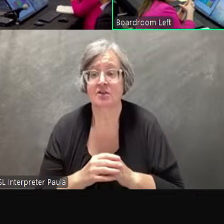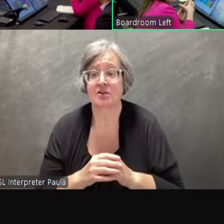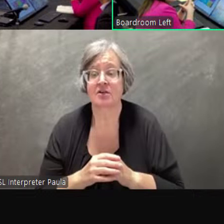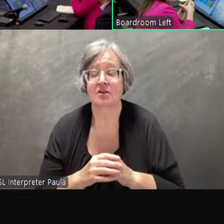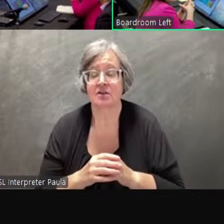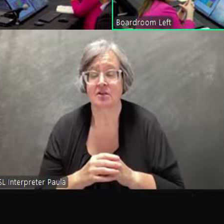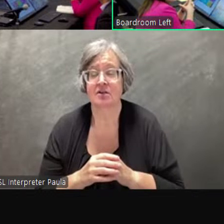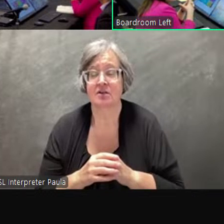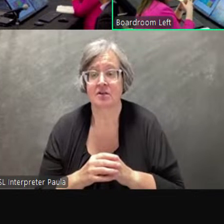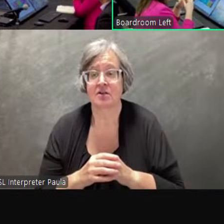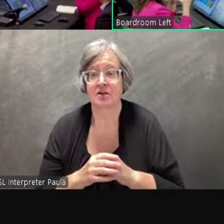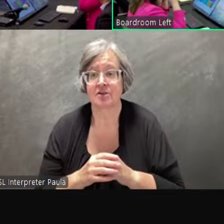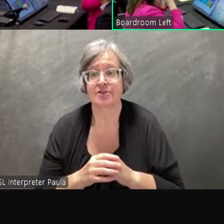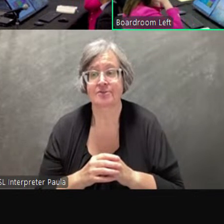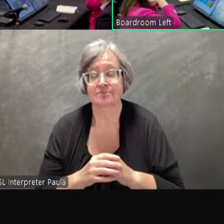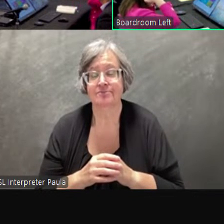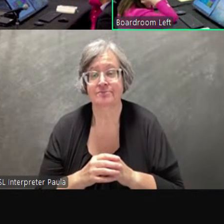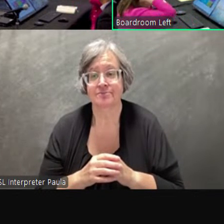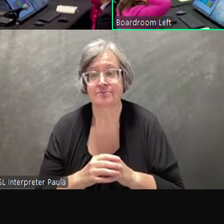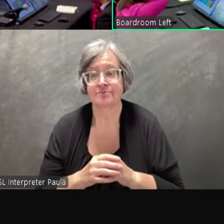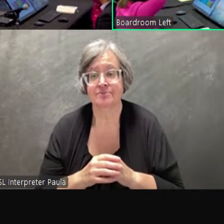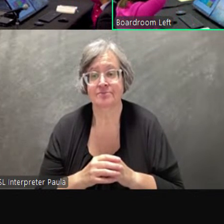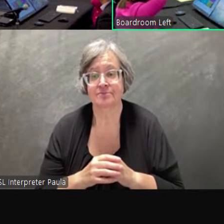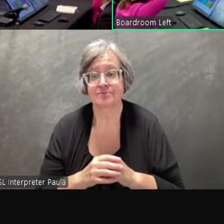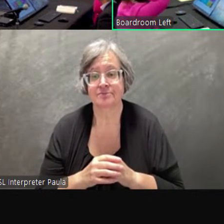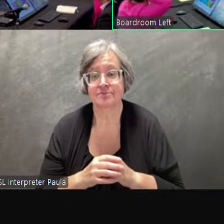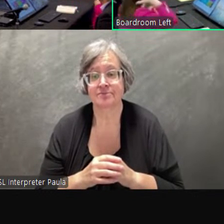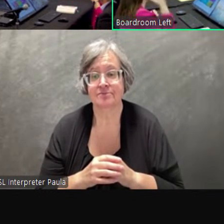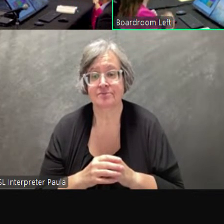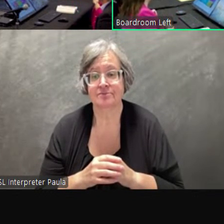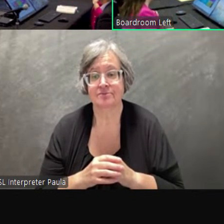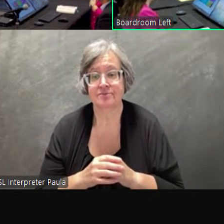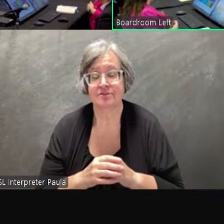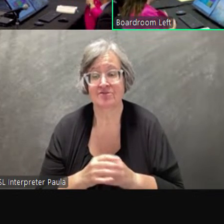Certainly an incident like what we have happened at Forest Park